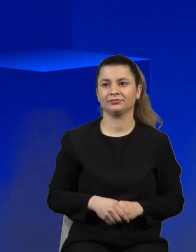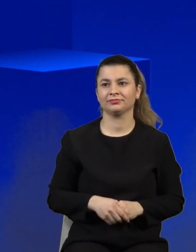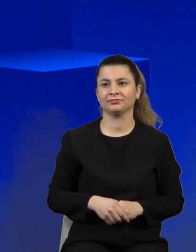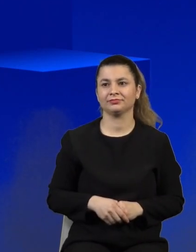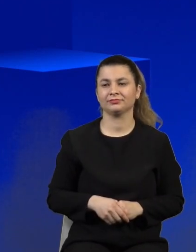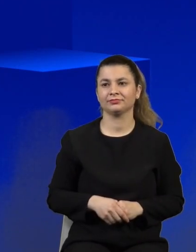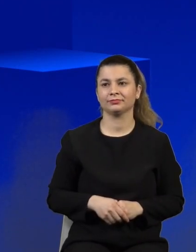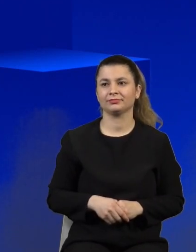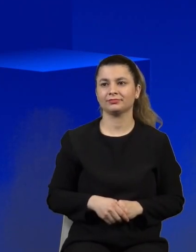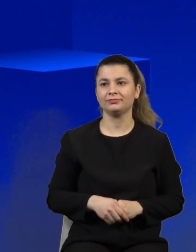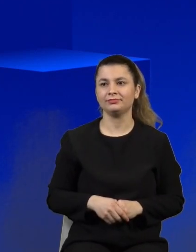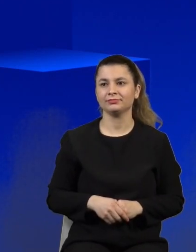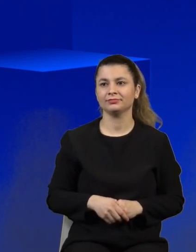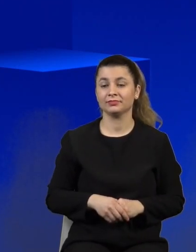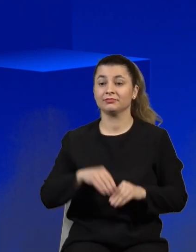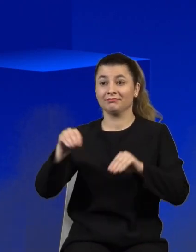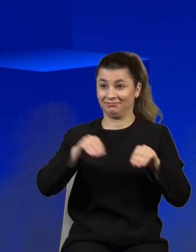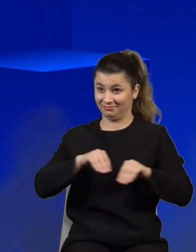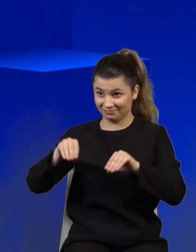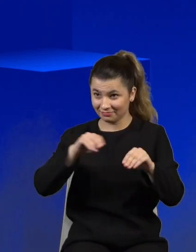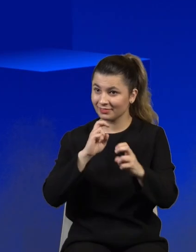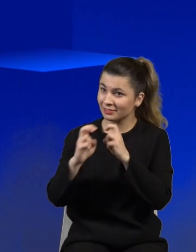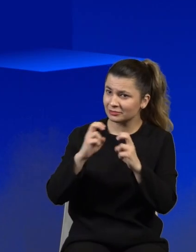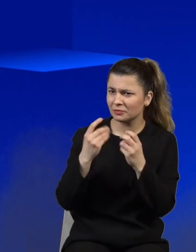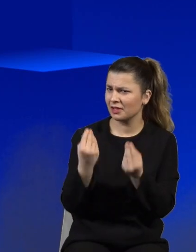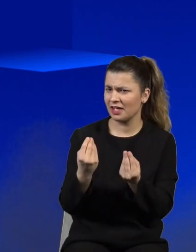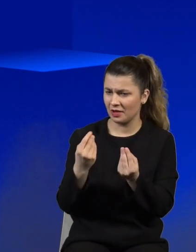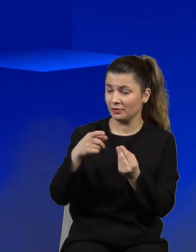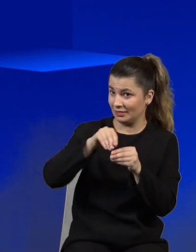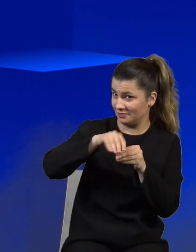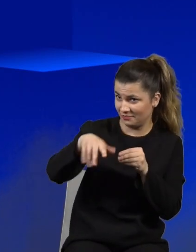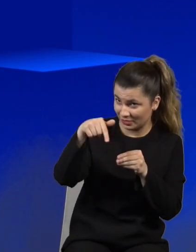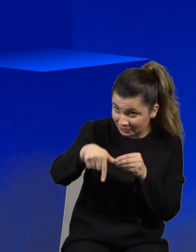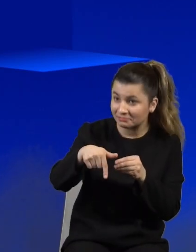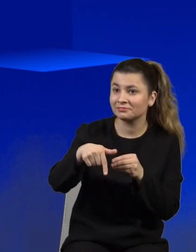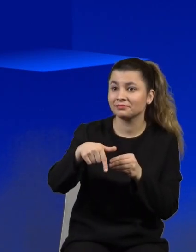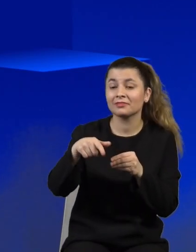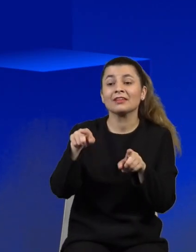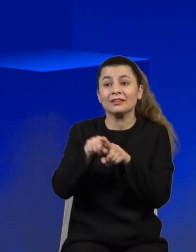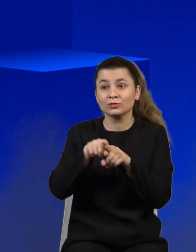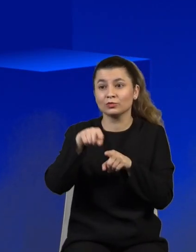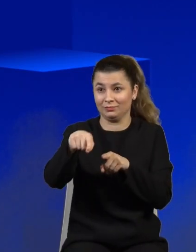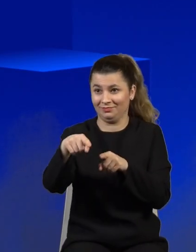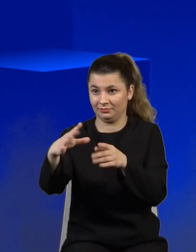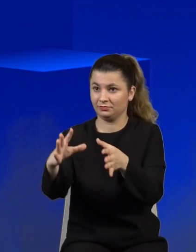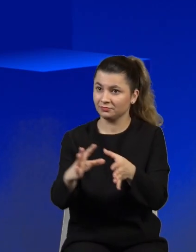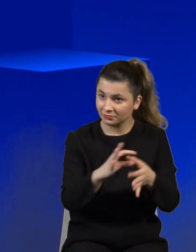to the single market. And in this regard, I would like to